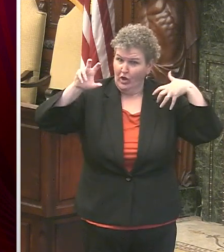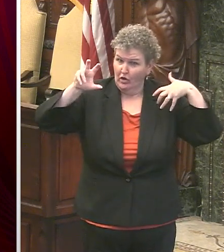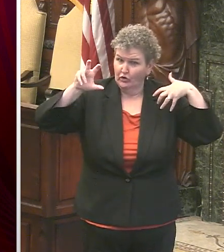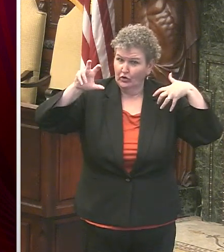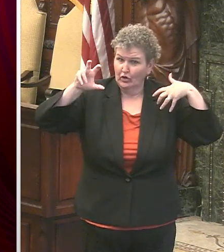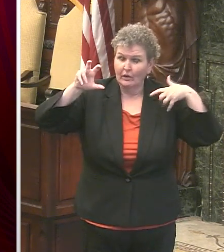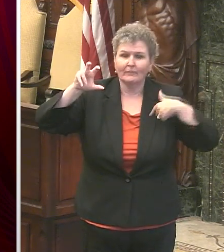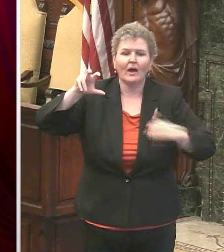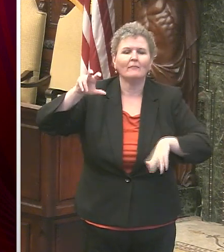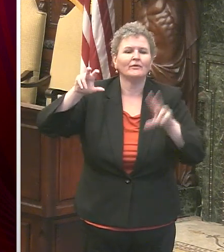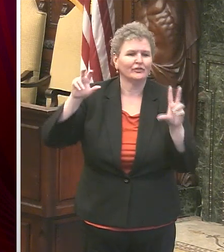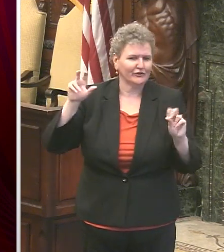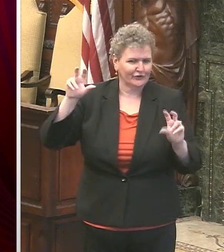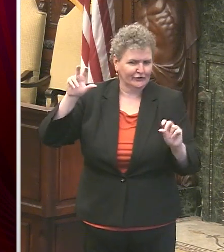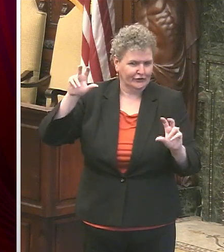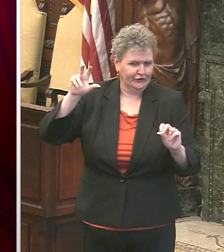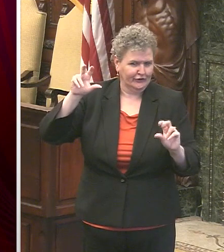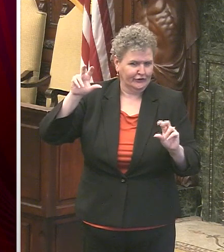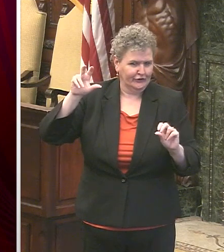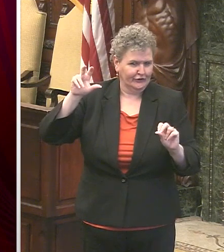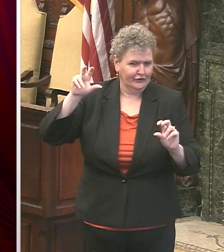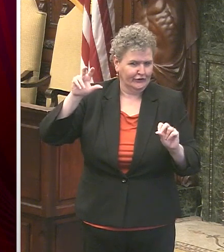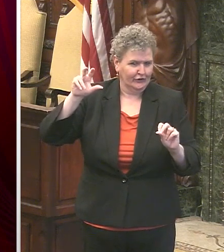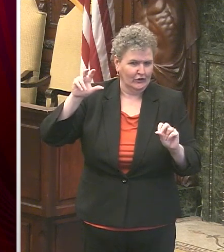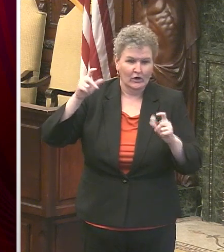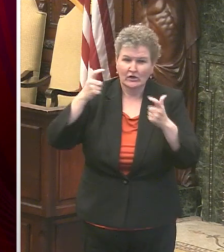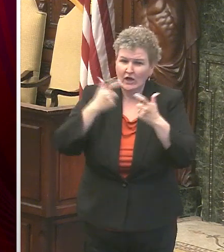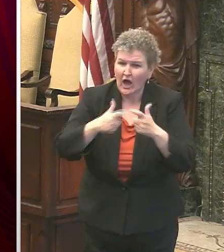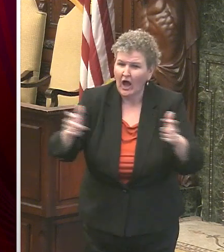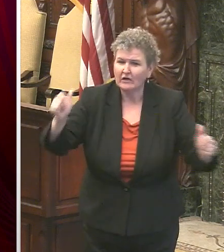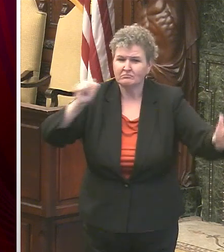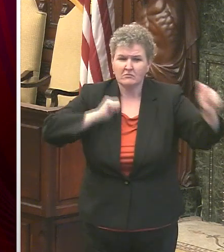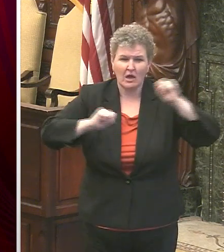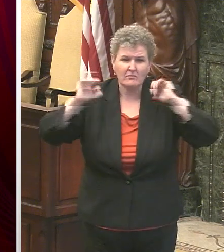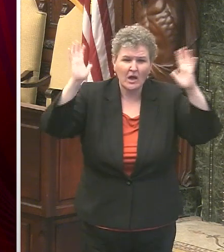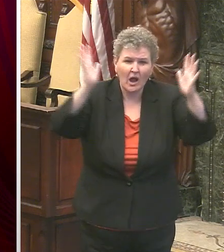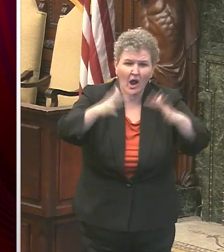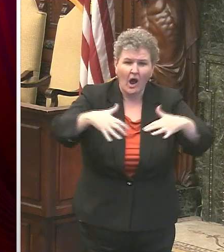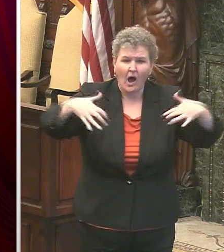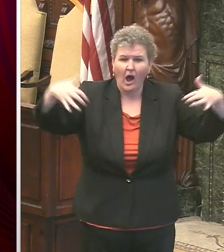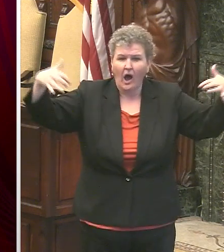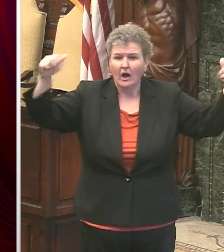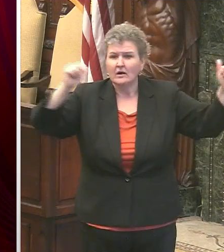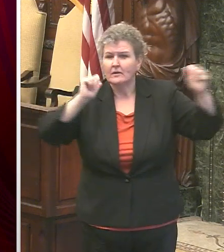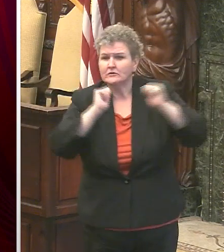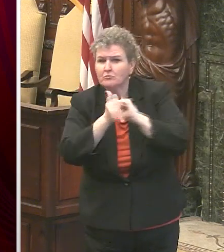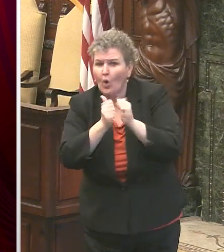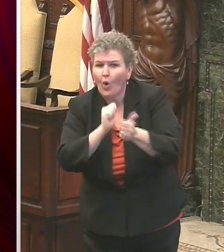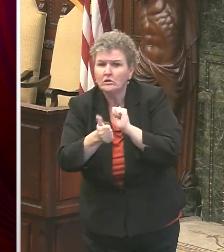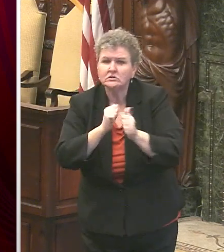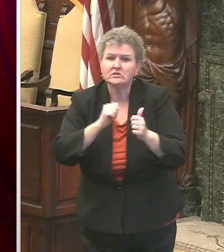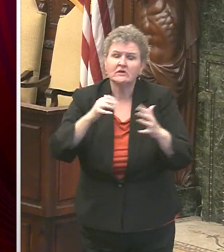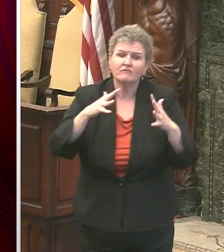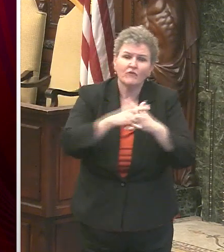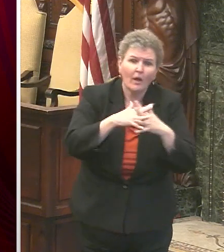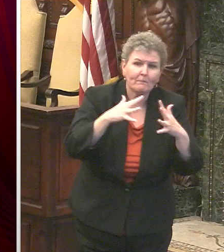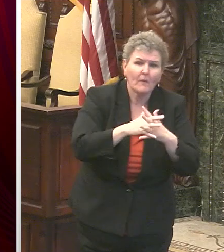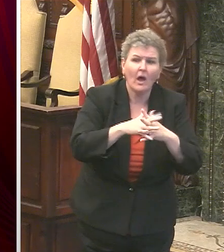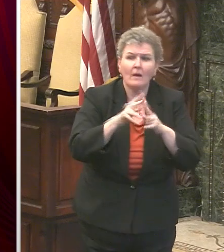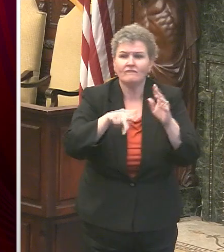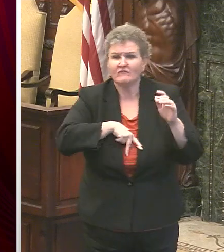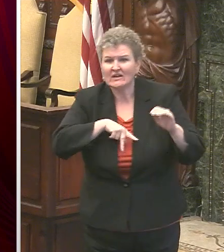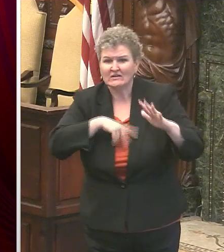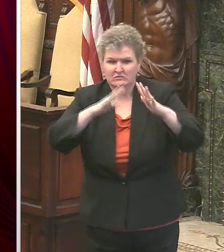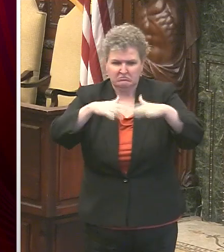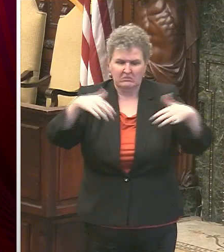theater. Or a very large indoor sports arena with a maximum occupancy of 10,000, that could have no more